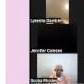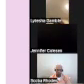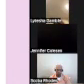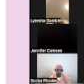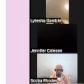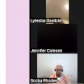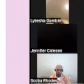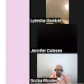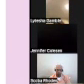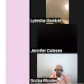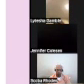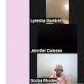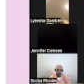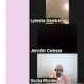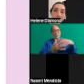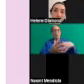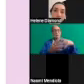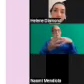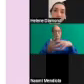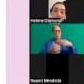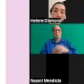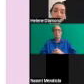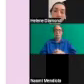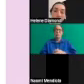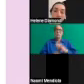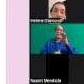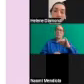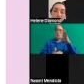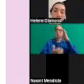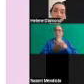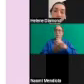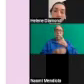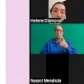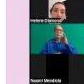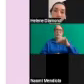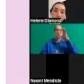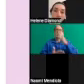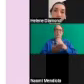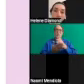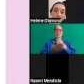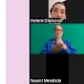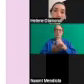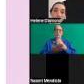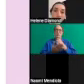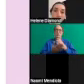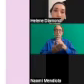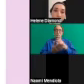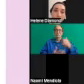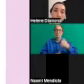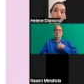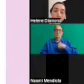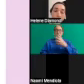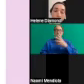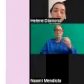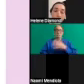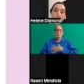I went and studied, and so this picture is a picture of me and